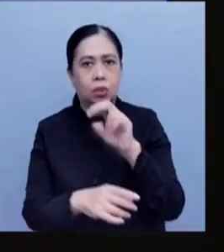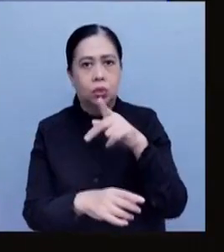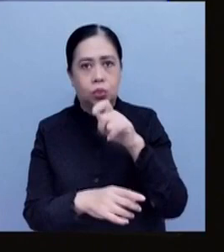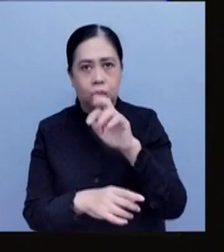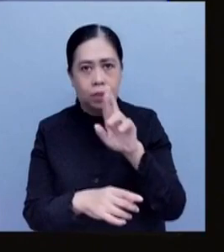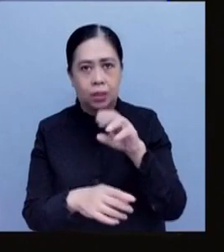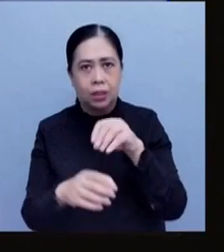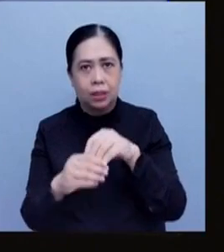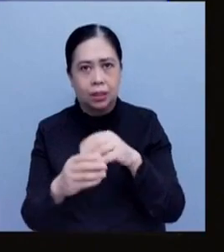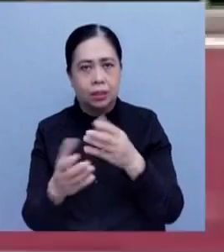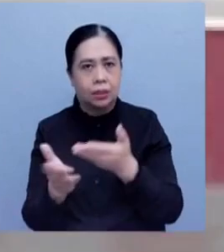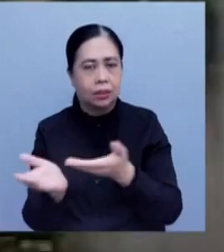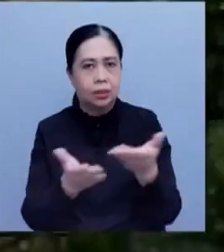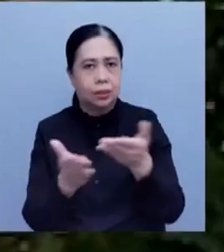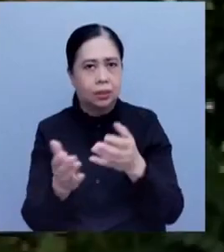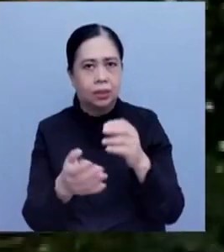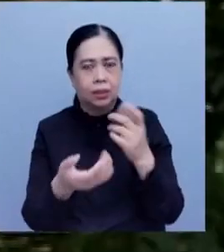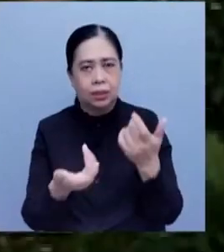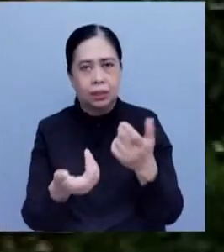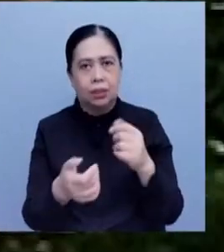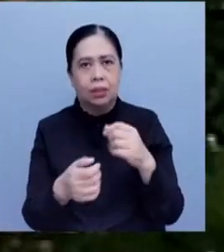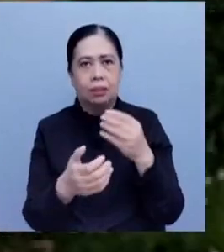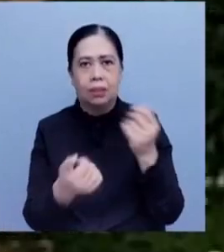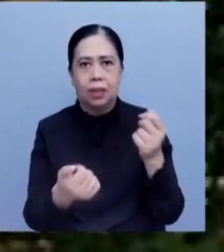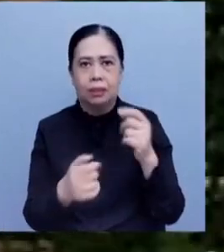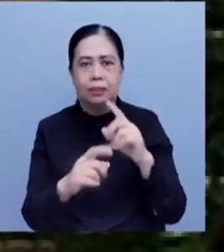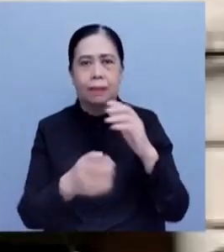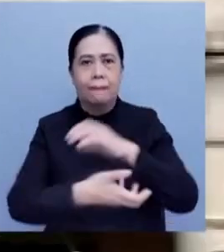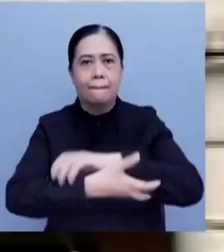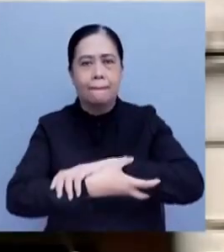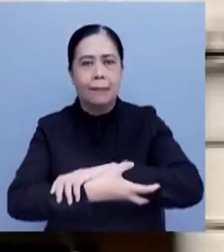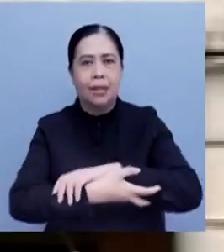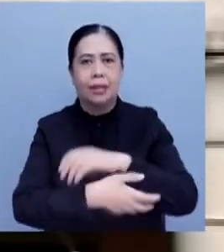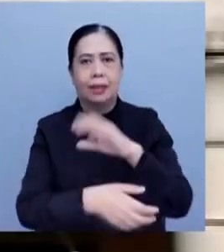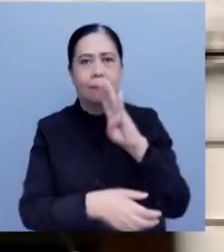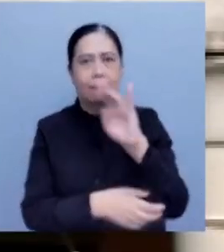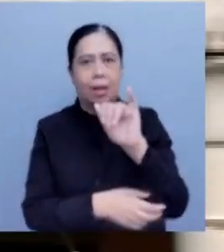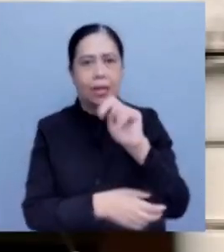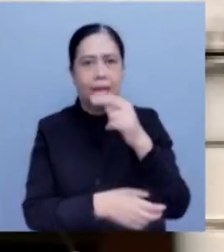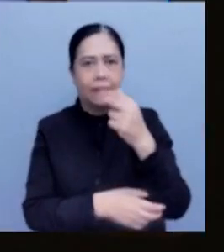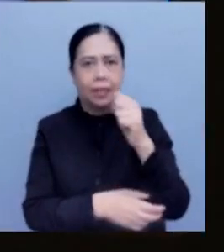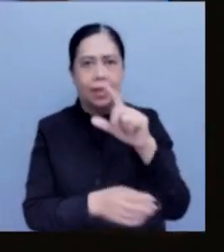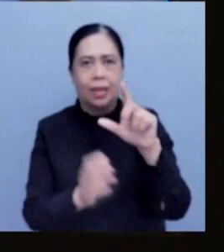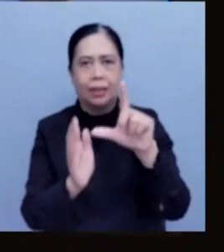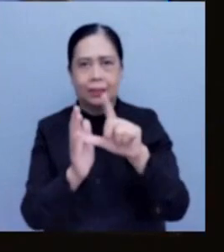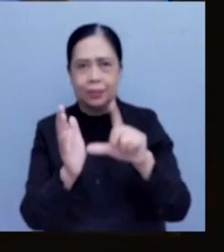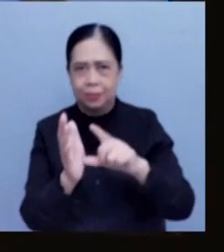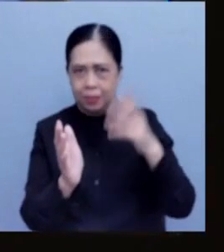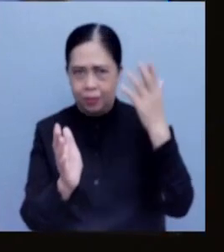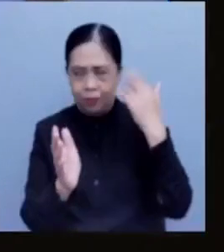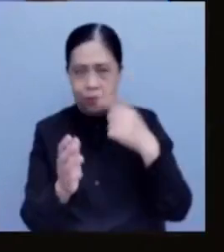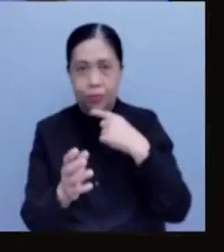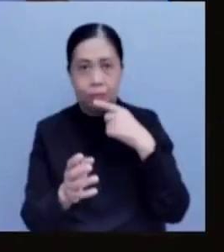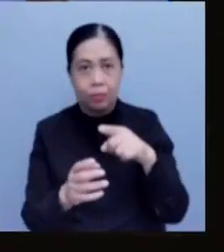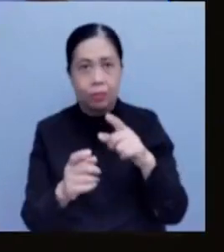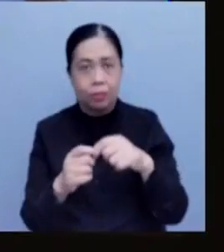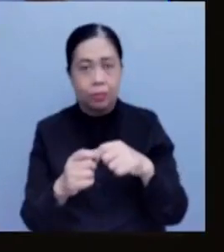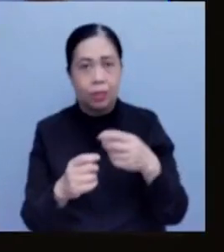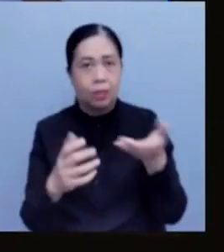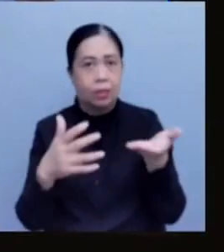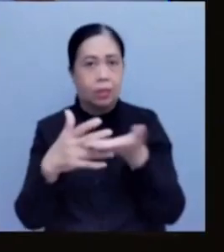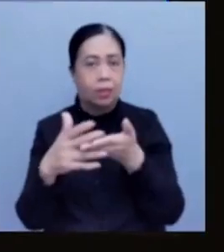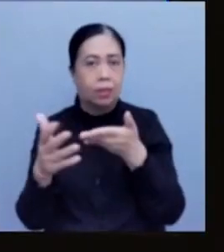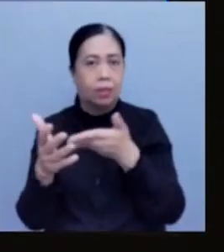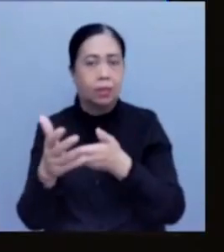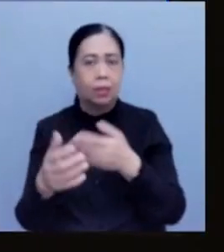the Suppliers Directory for the Bayanihan Act. The investigation of the ombudsman stemmed from the complaint filed by former Senator Richard